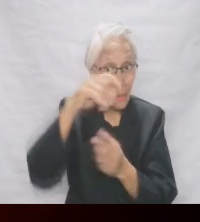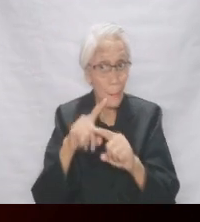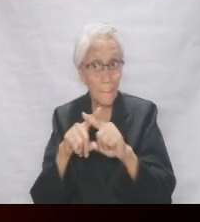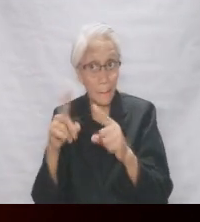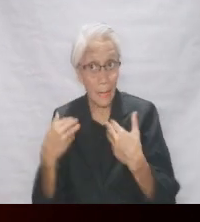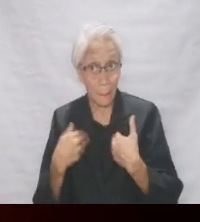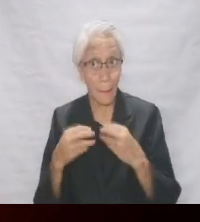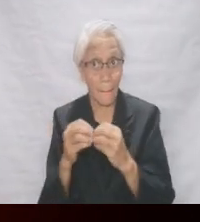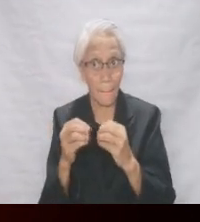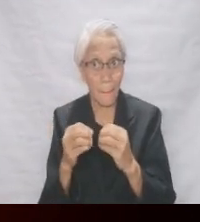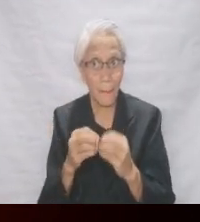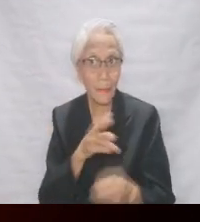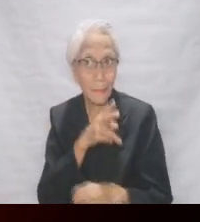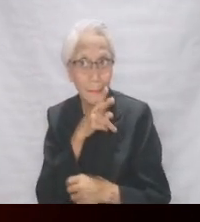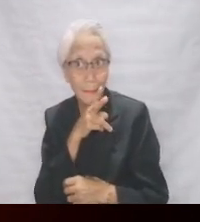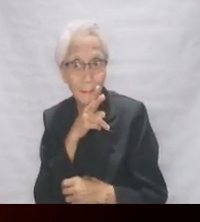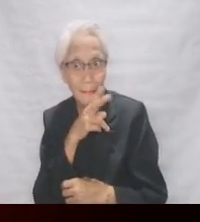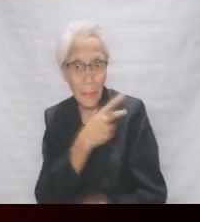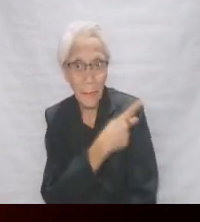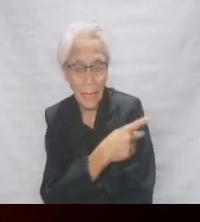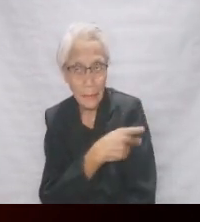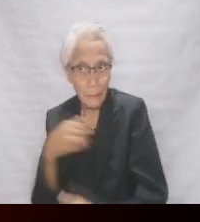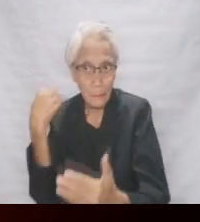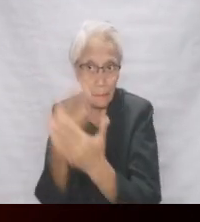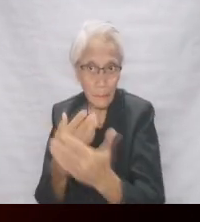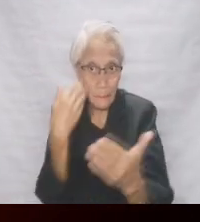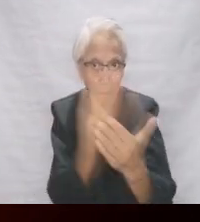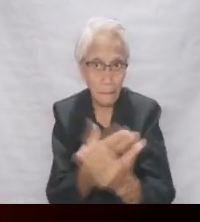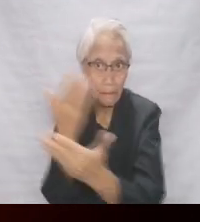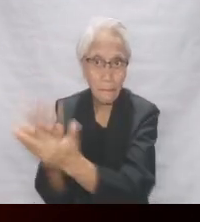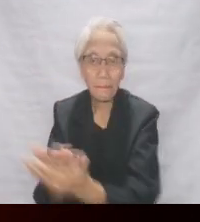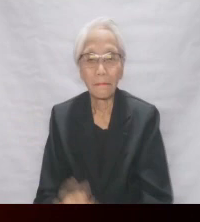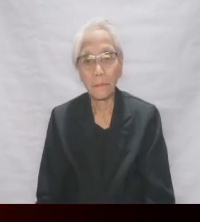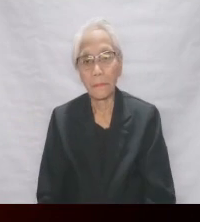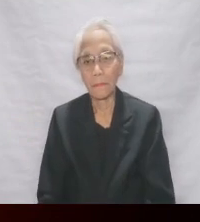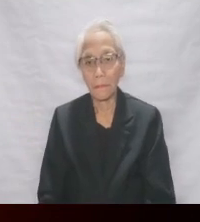We kept the cameras rolling as more unsuspecting patients arrived.